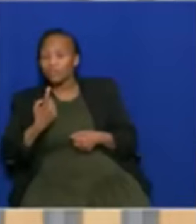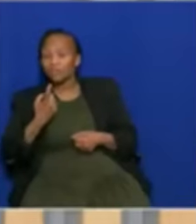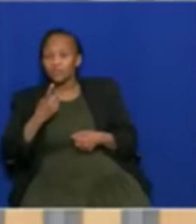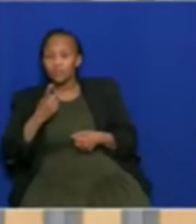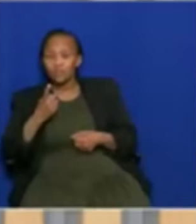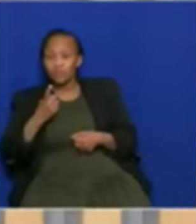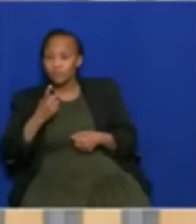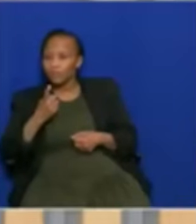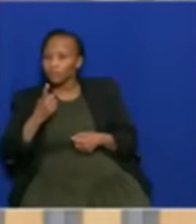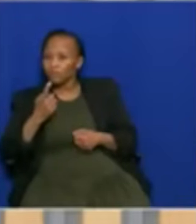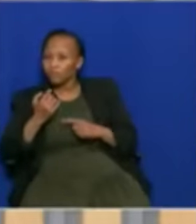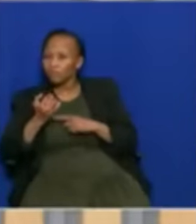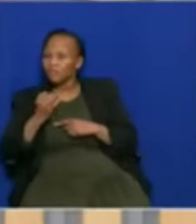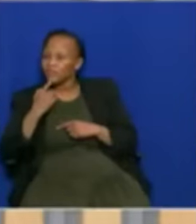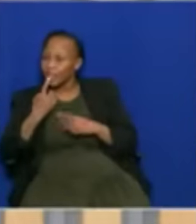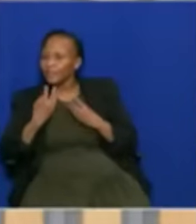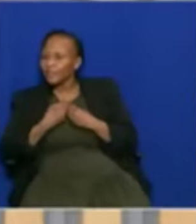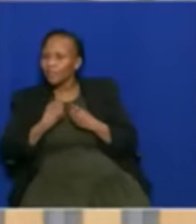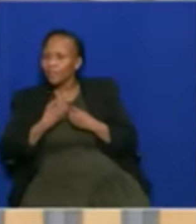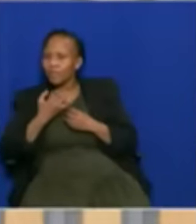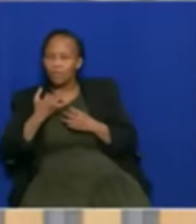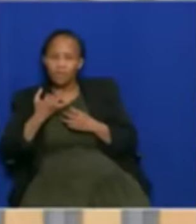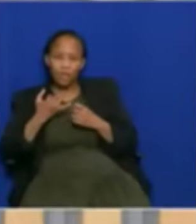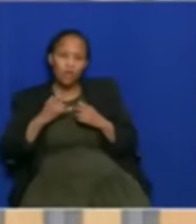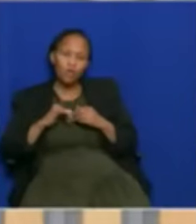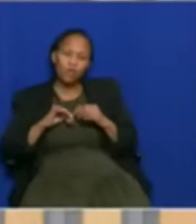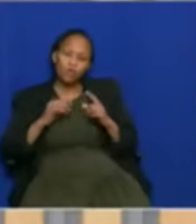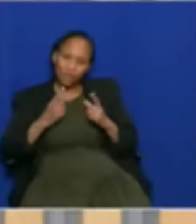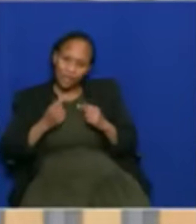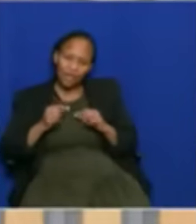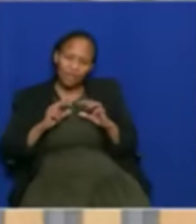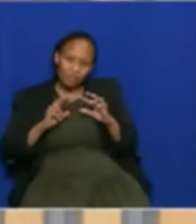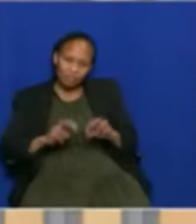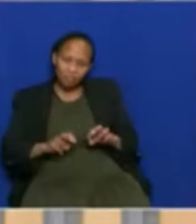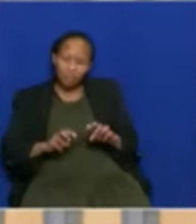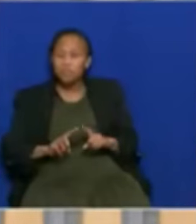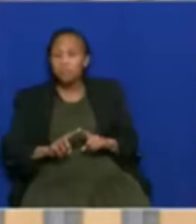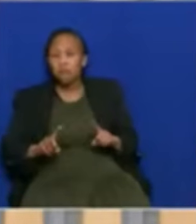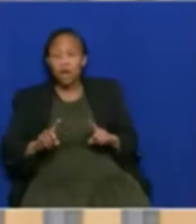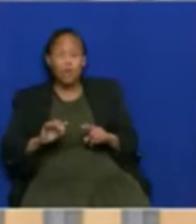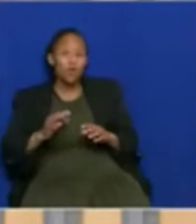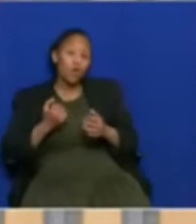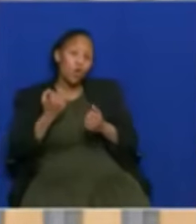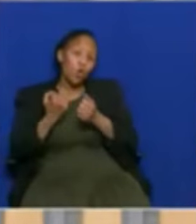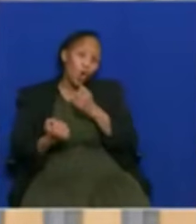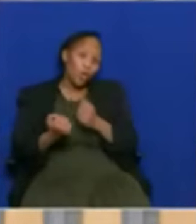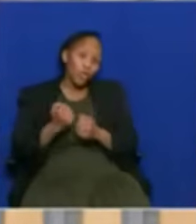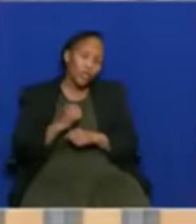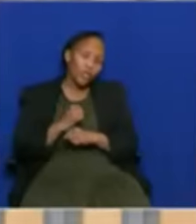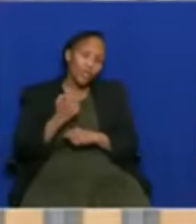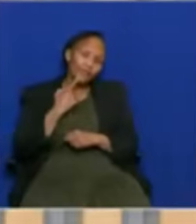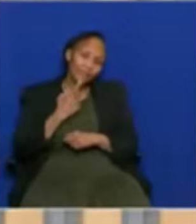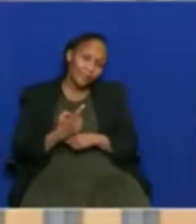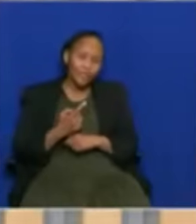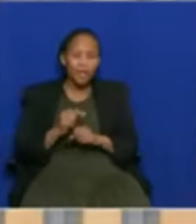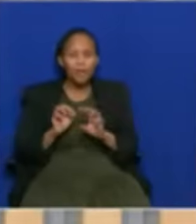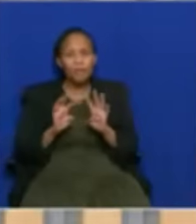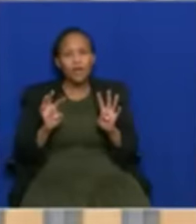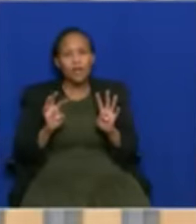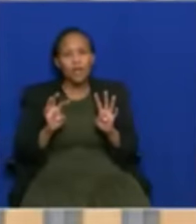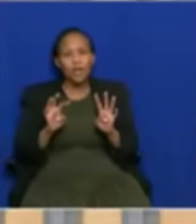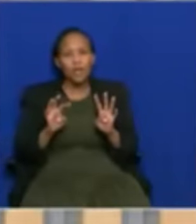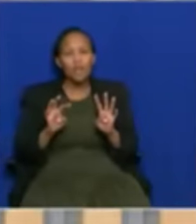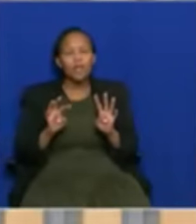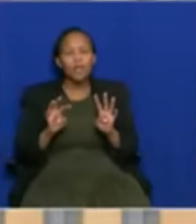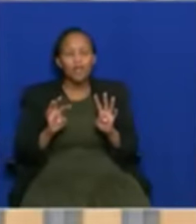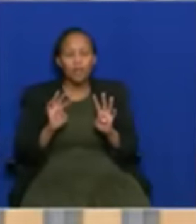you don't say to the court, this panel was nominated and approved in accordance with the prescripts. You don't say